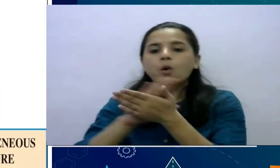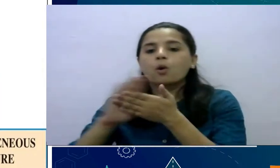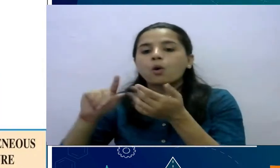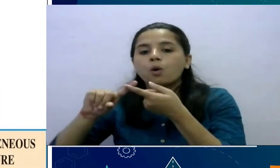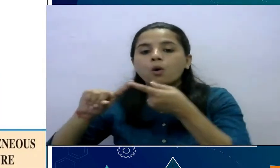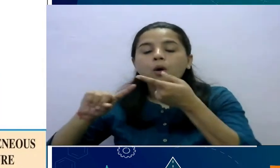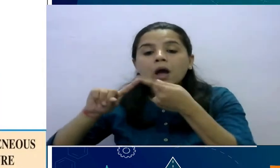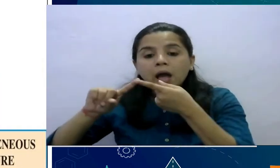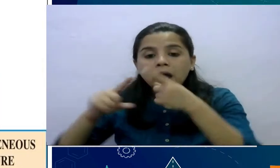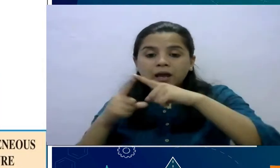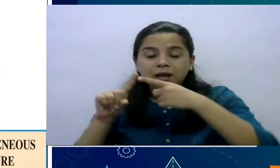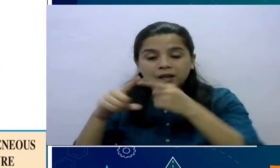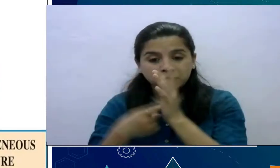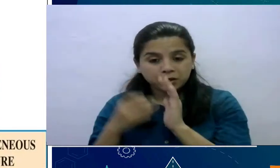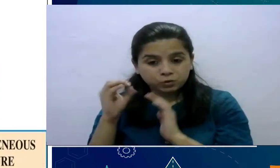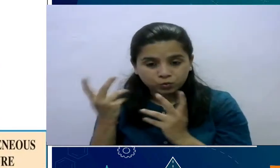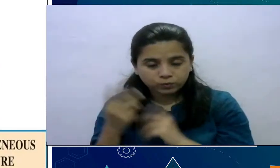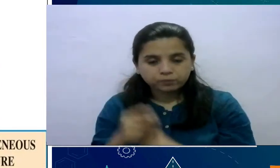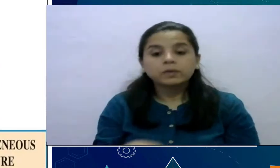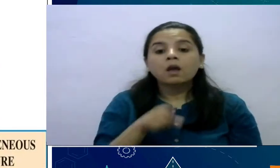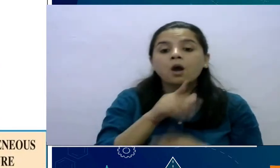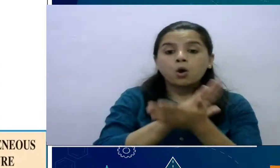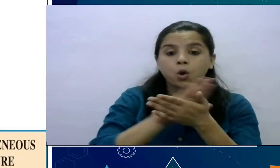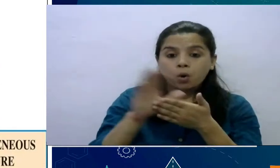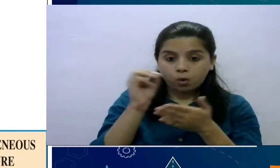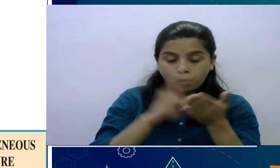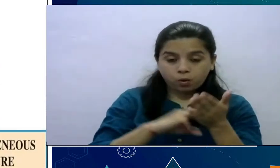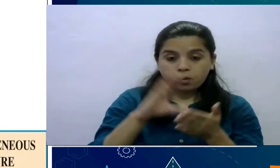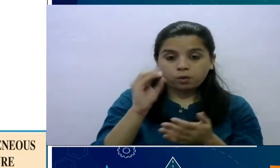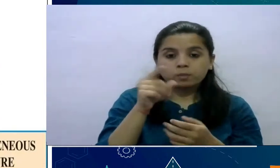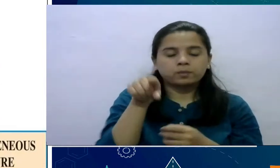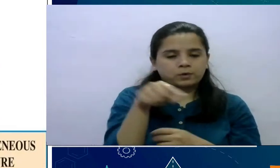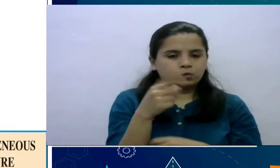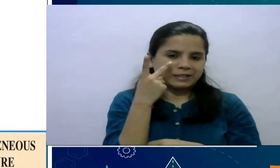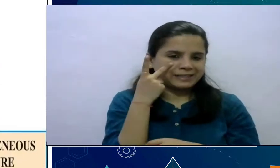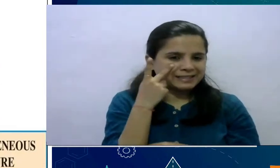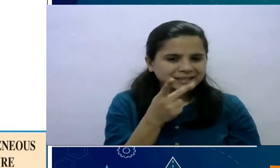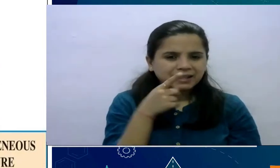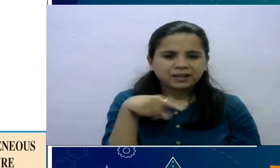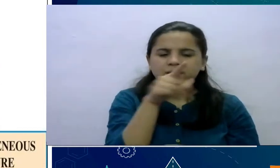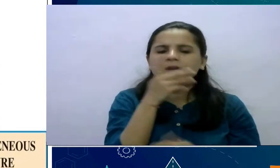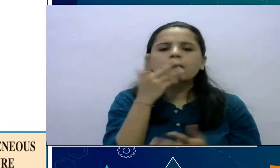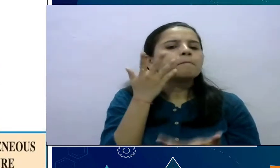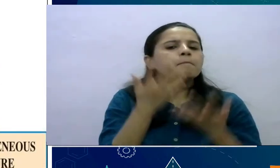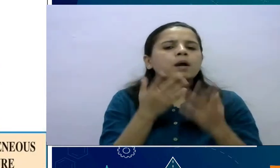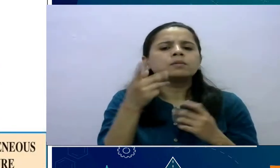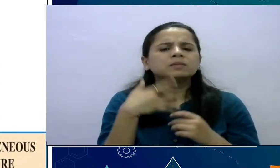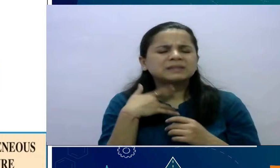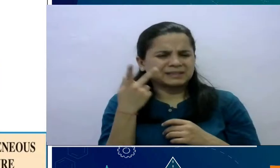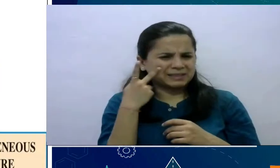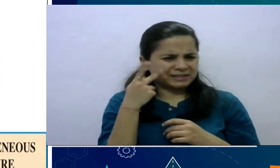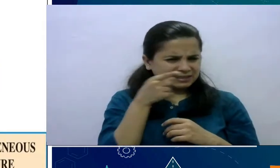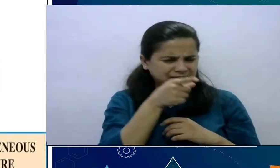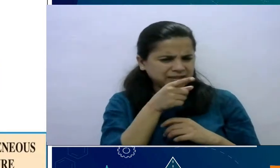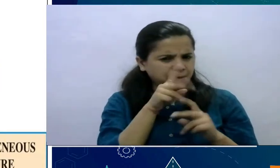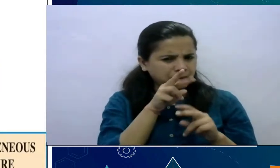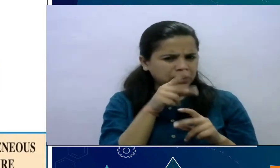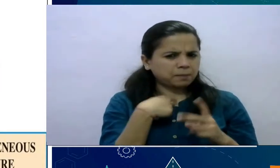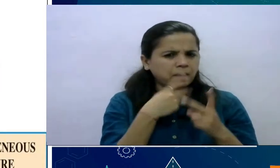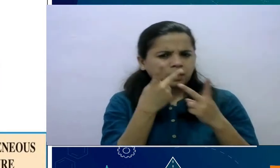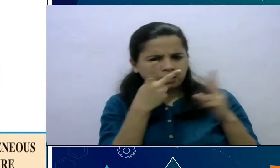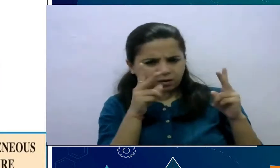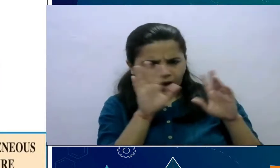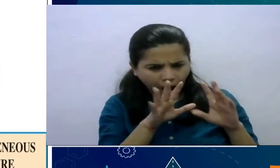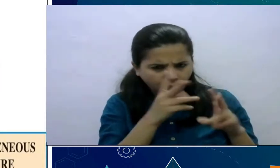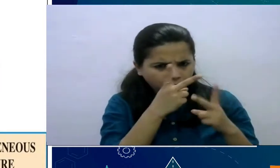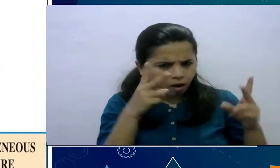Homogeneous mixtures are such kind of mixtures that when you see them, you will not be able to distinguish the different phases that are